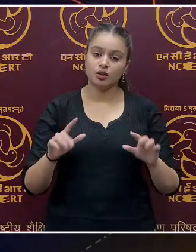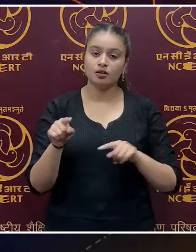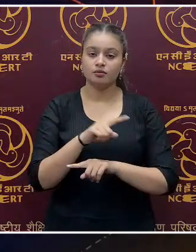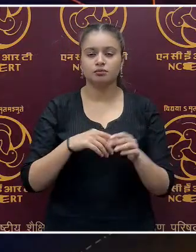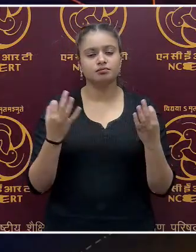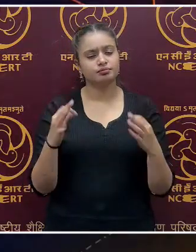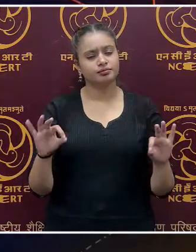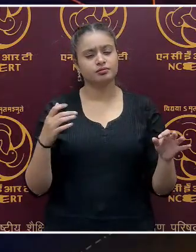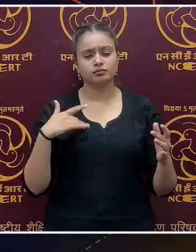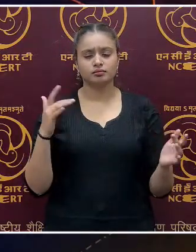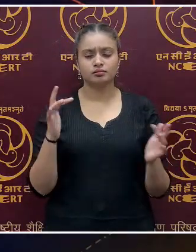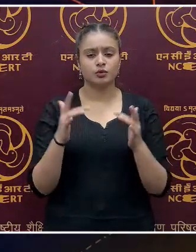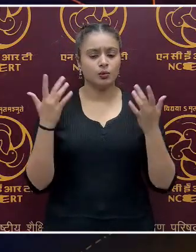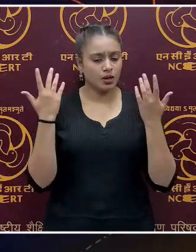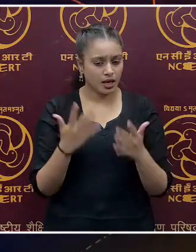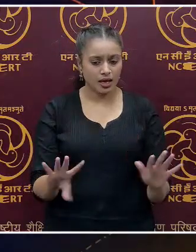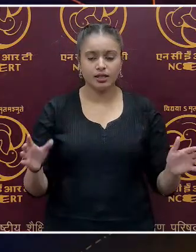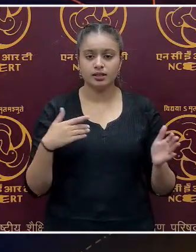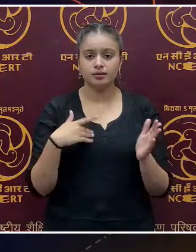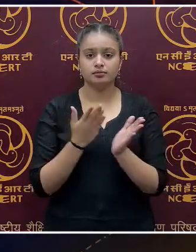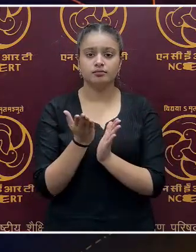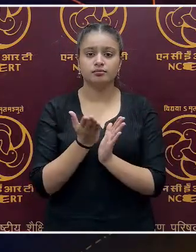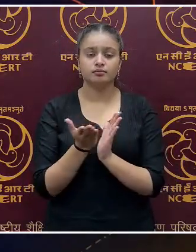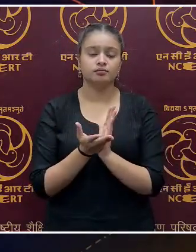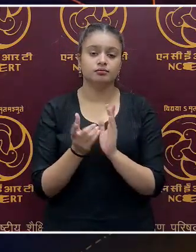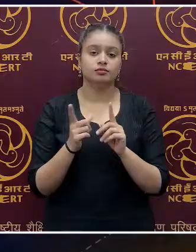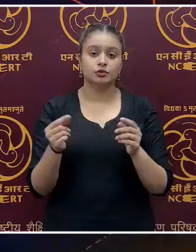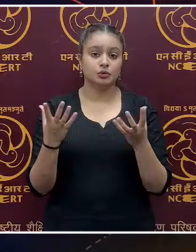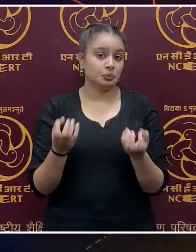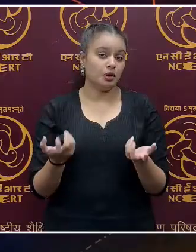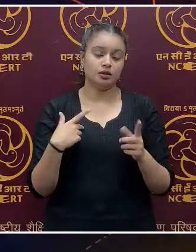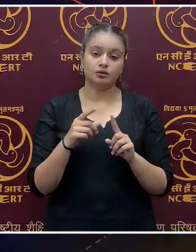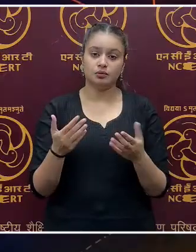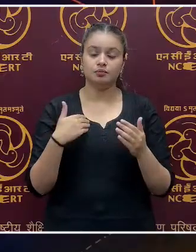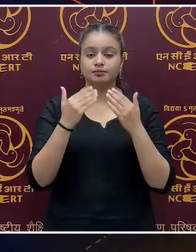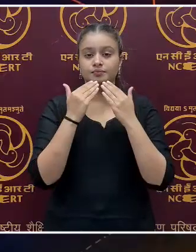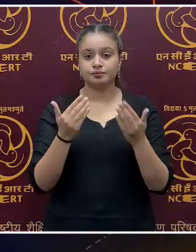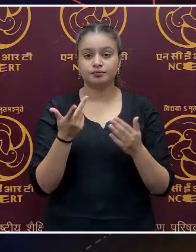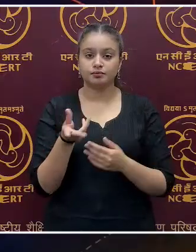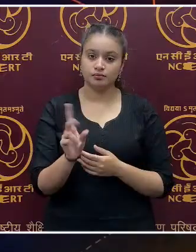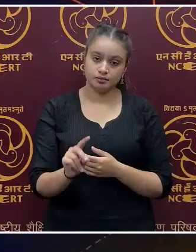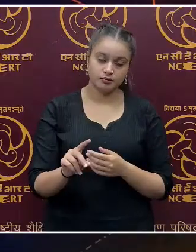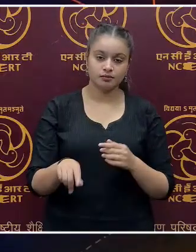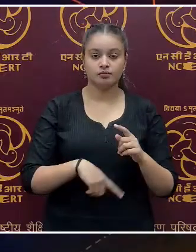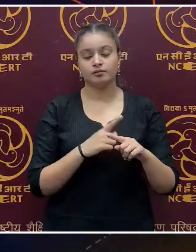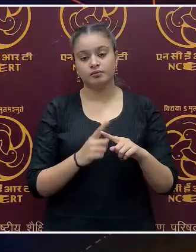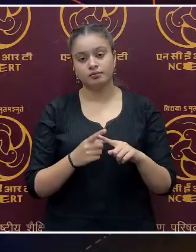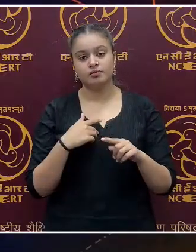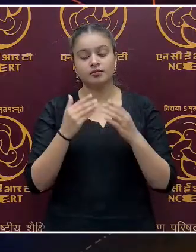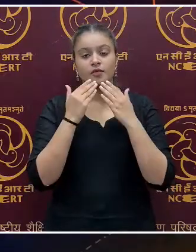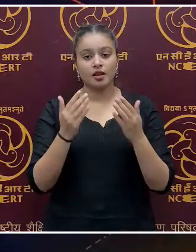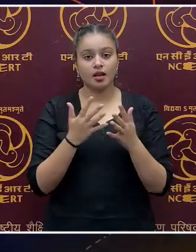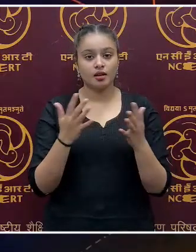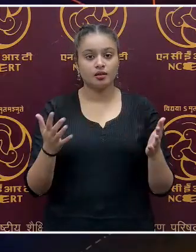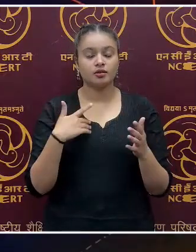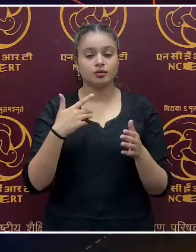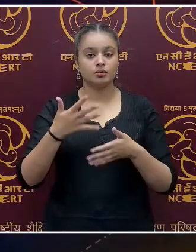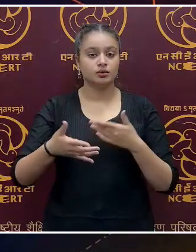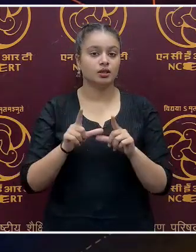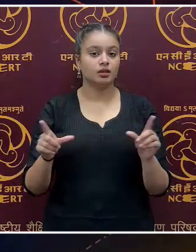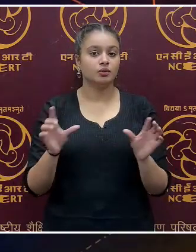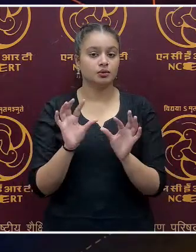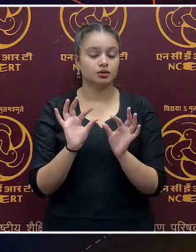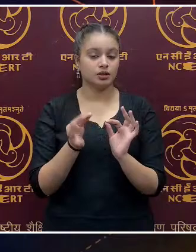free to attempt any simulation you want. Thank you so much once again, and thank you so much to our sign